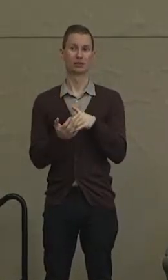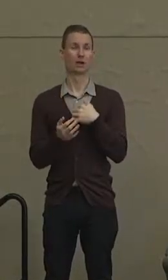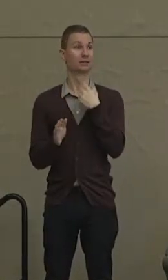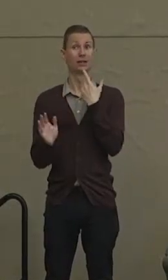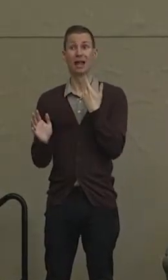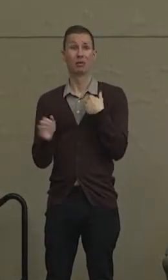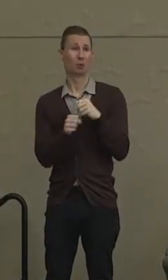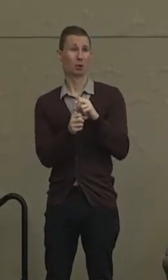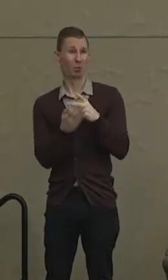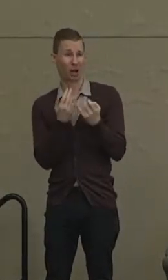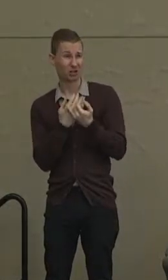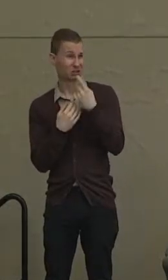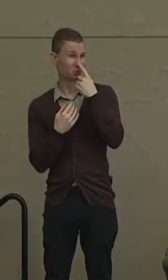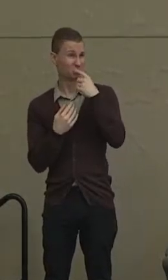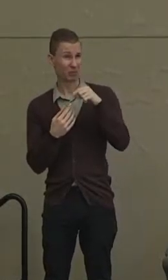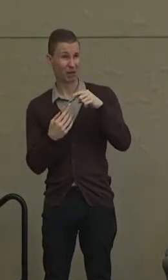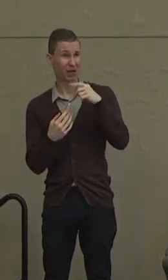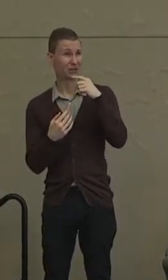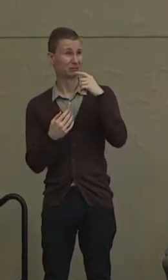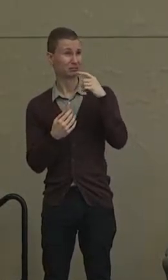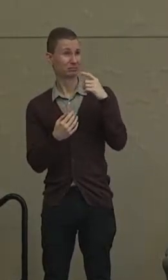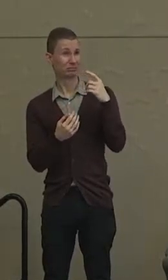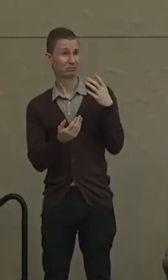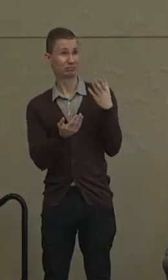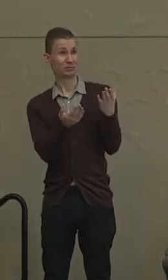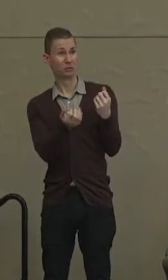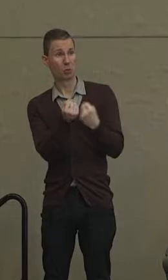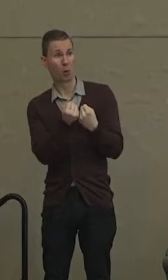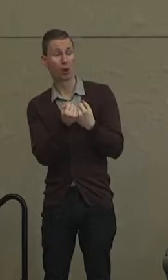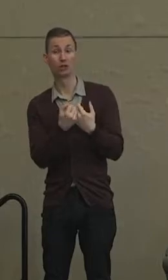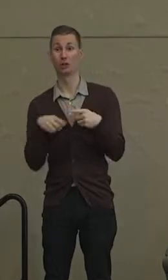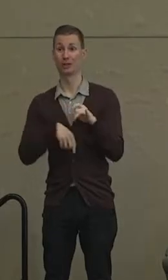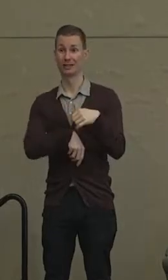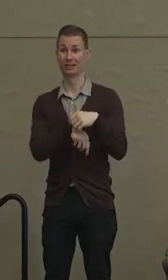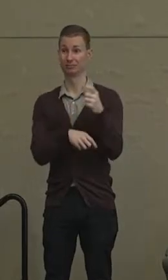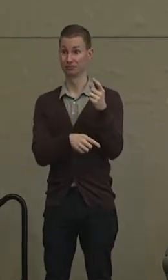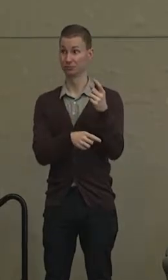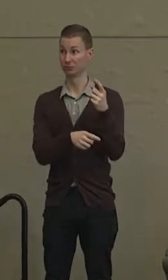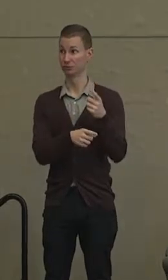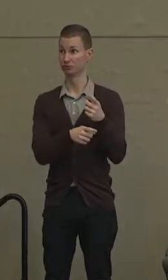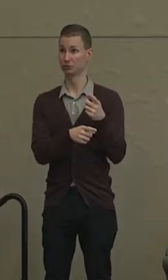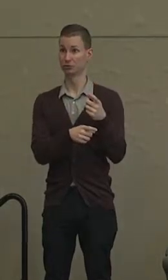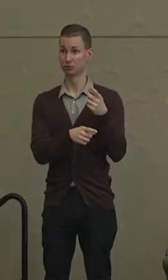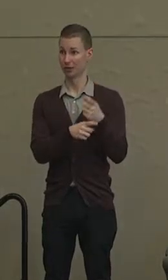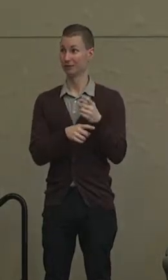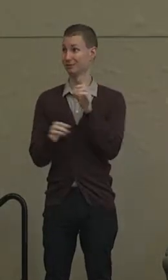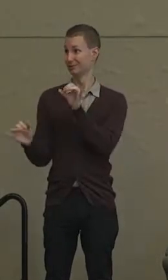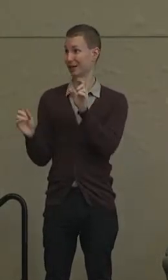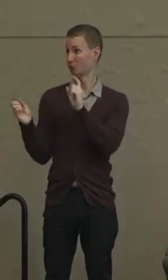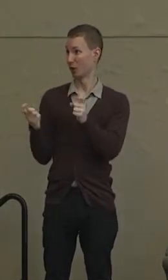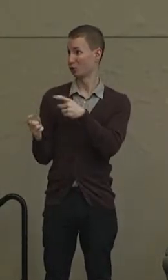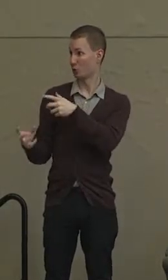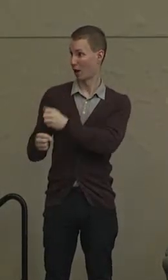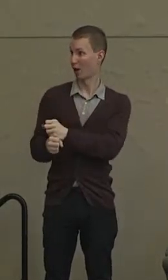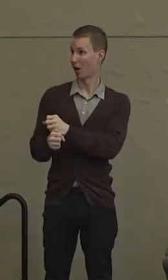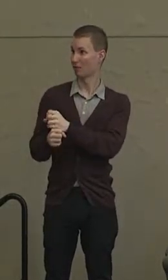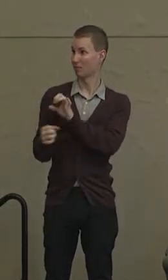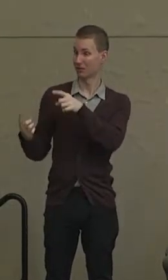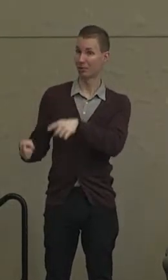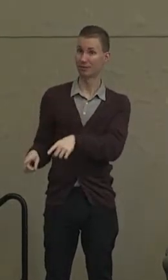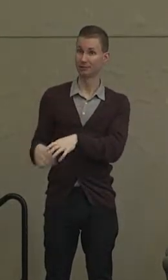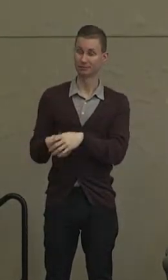this project, can I get support for it? And at the time, you're right, the same grants that you guys probably received was